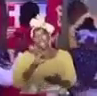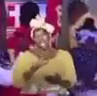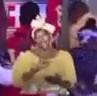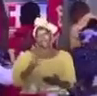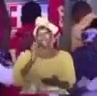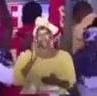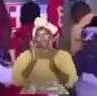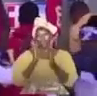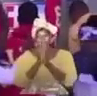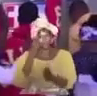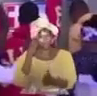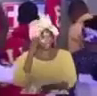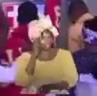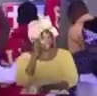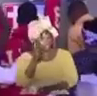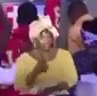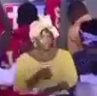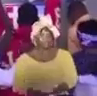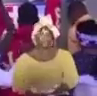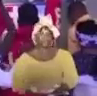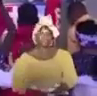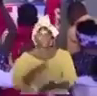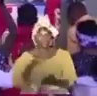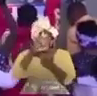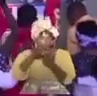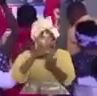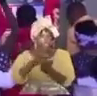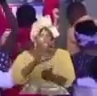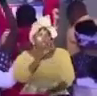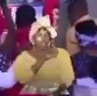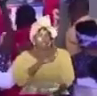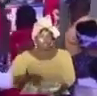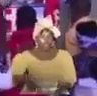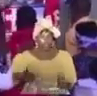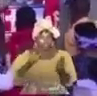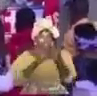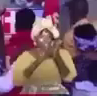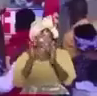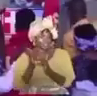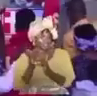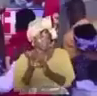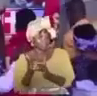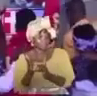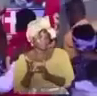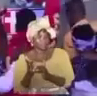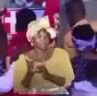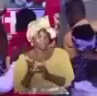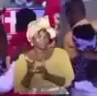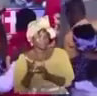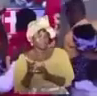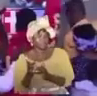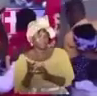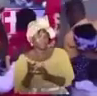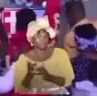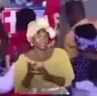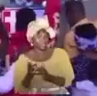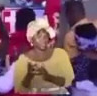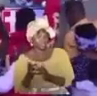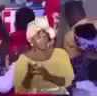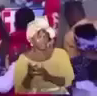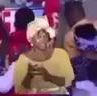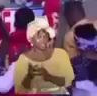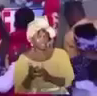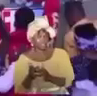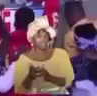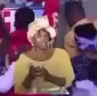loud and as clear as you can. Are you ready? Say, Lord Jesus. Some of you are crying. Do not be ashamed of your tears.